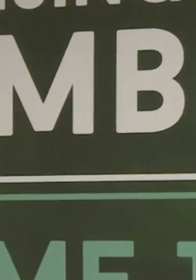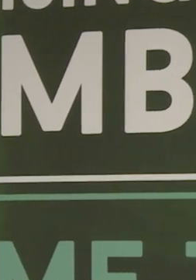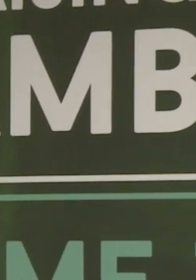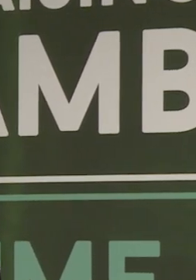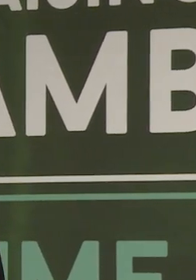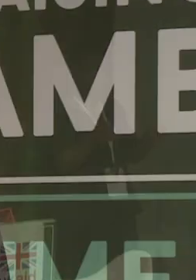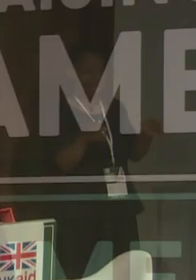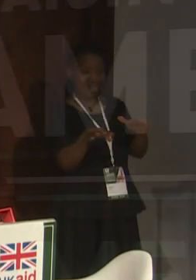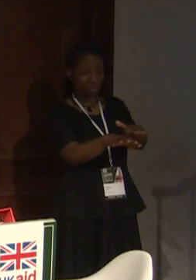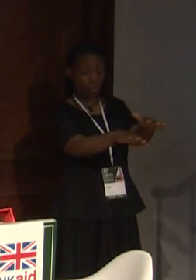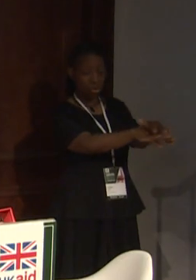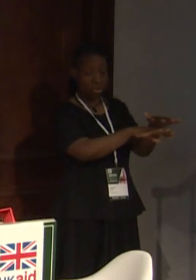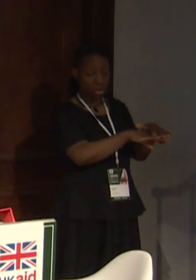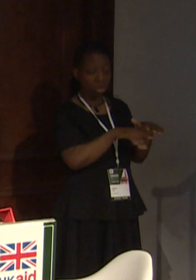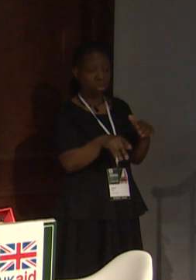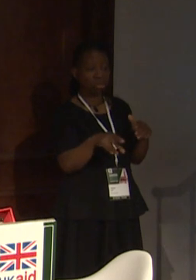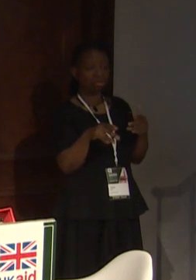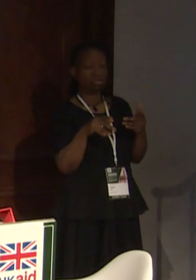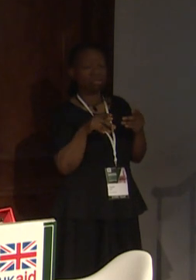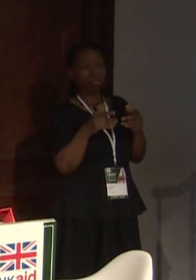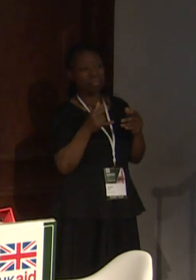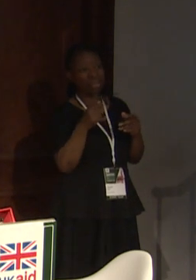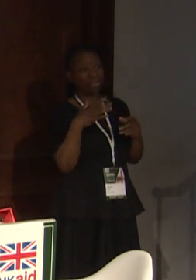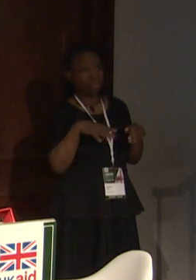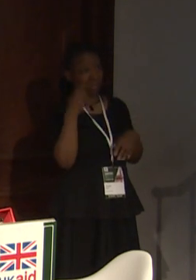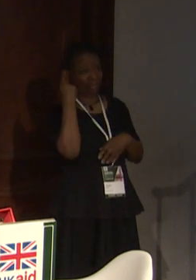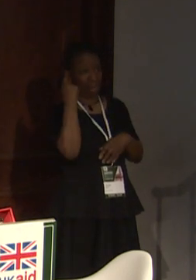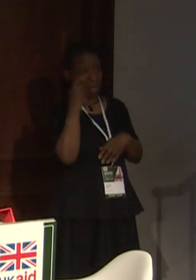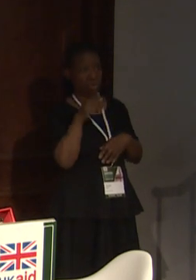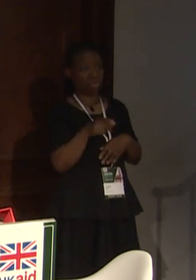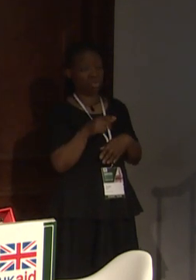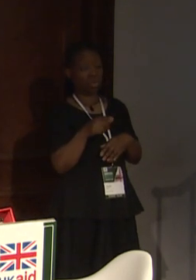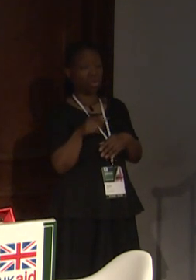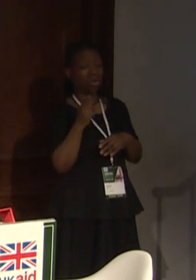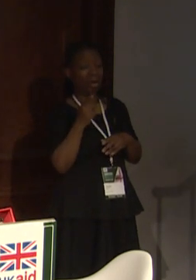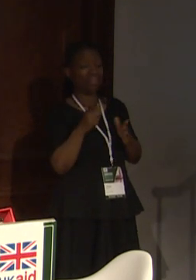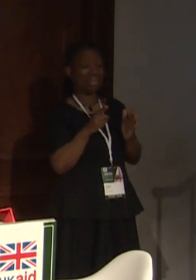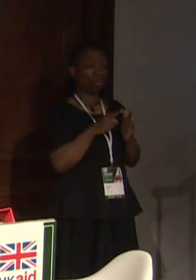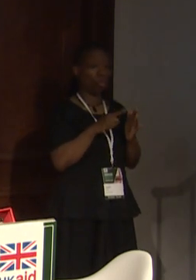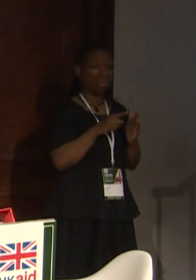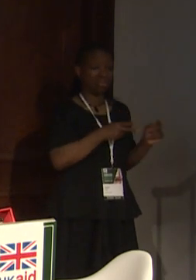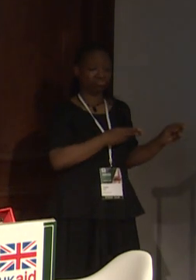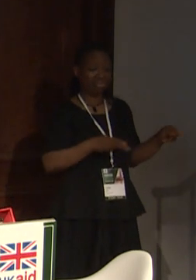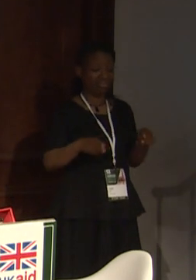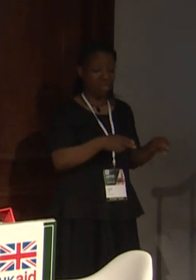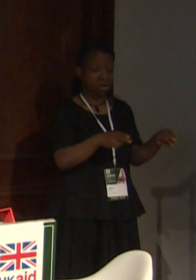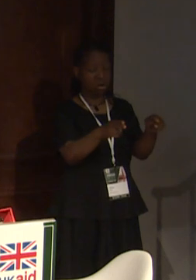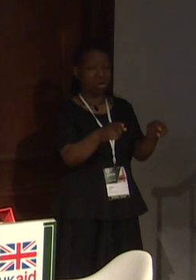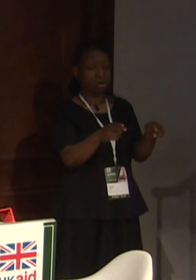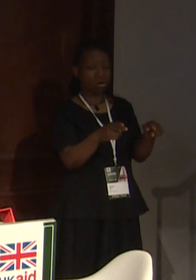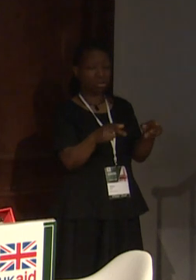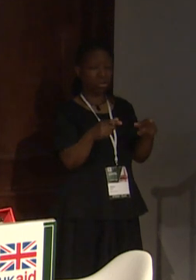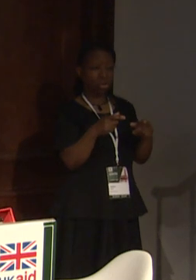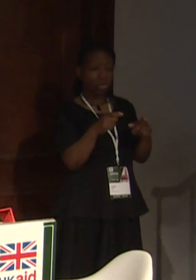ports were installed, but it might also involve thinking about the fact that the Irrawaddy River dolphin, this absolutely unique animal,